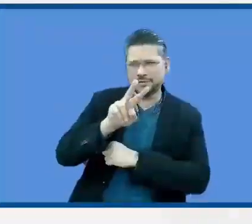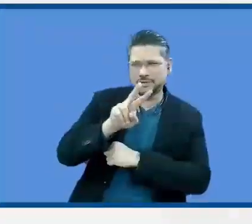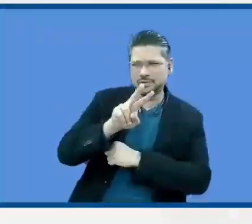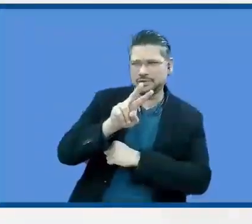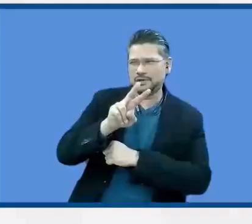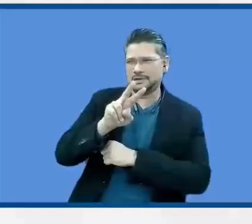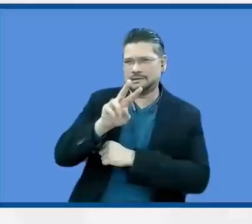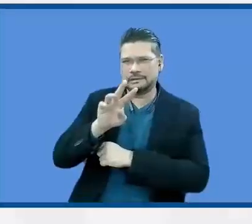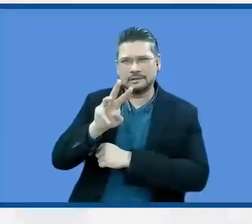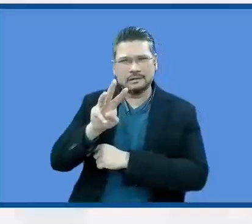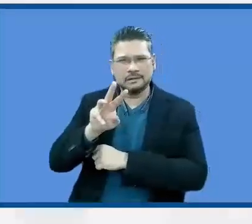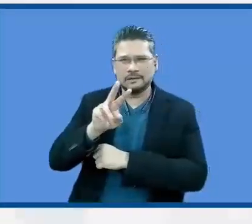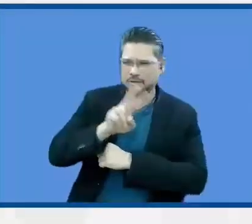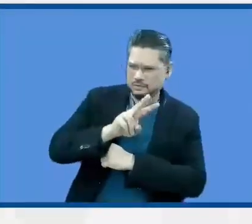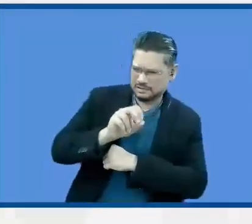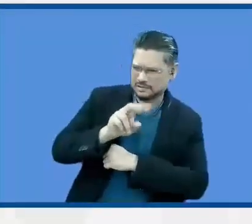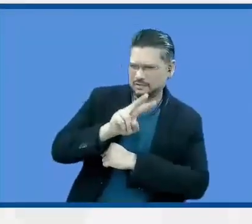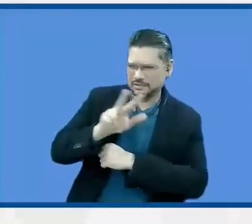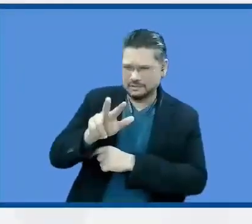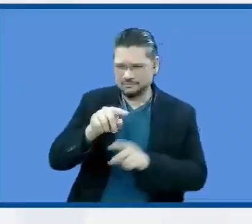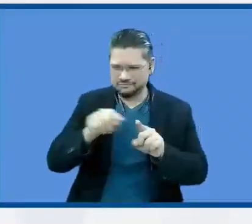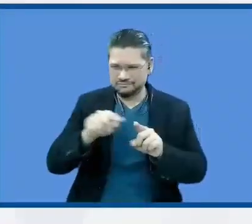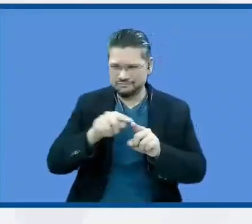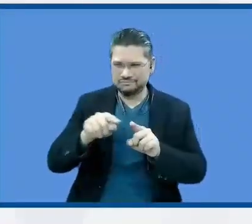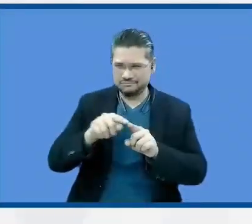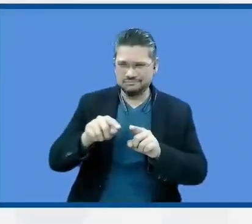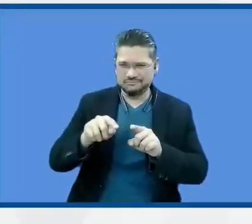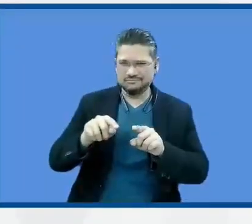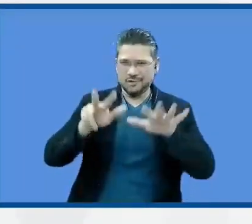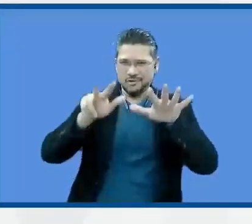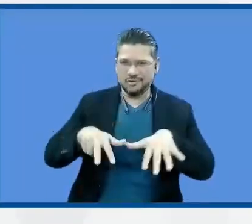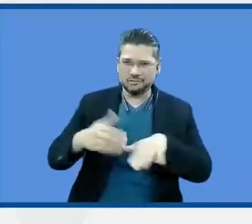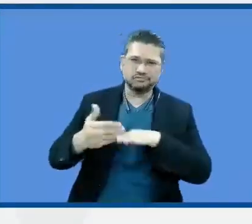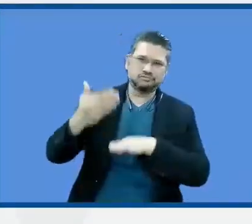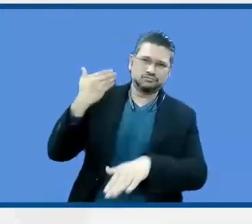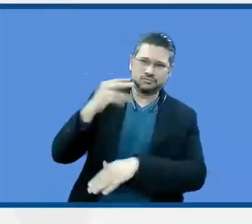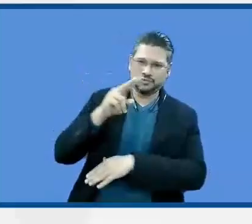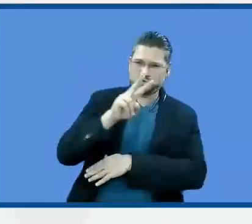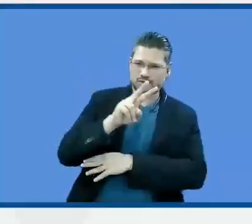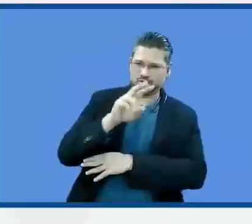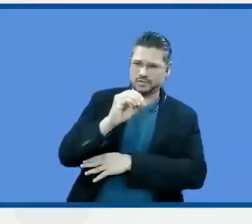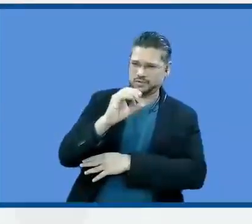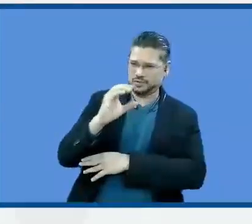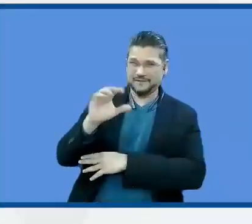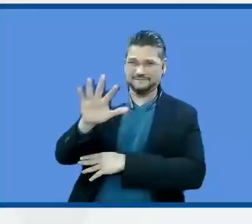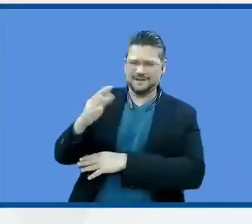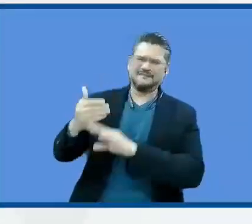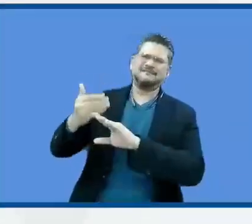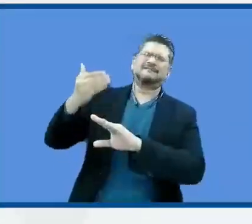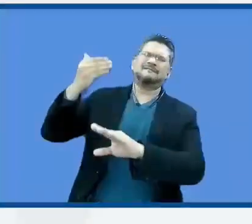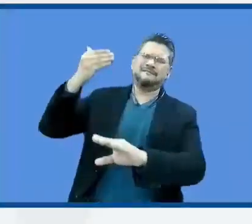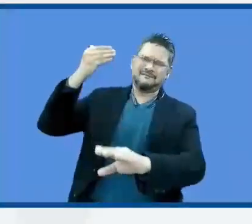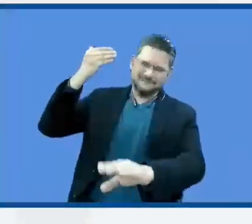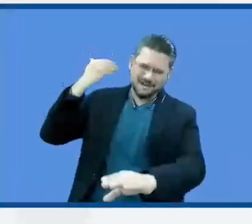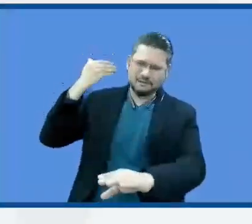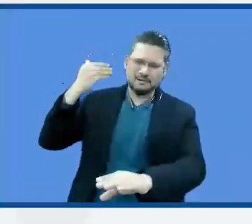2005. And this is a particular evening, and especially for those who are not from the country. Well, and let me